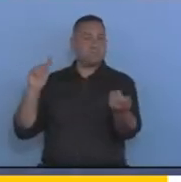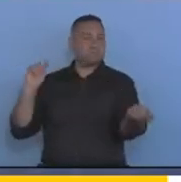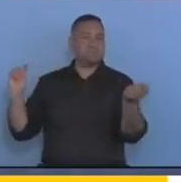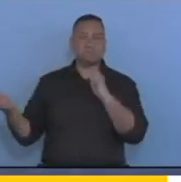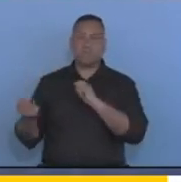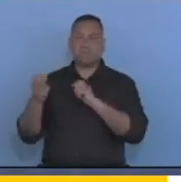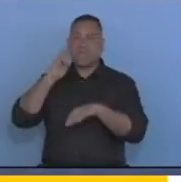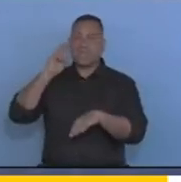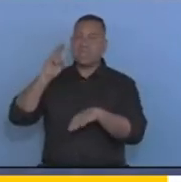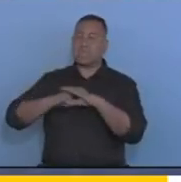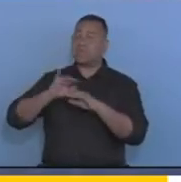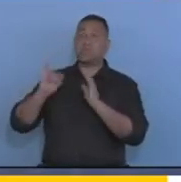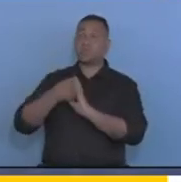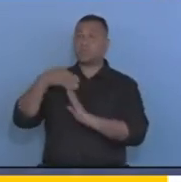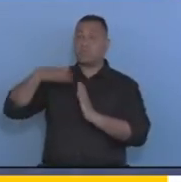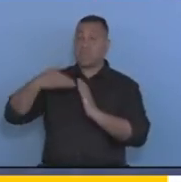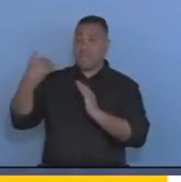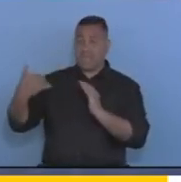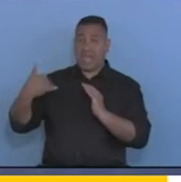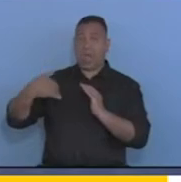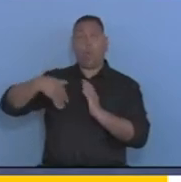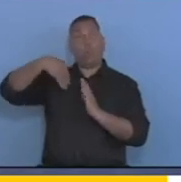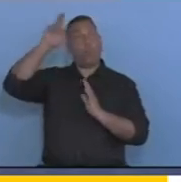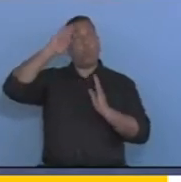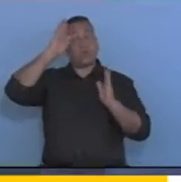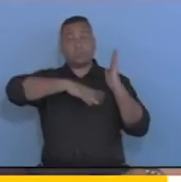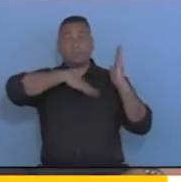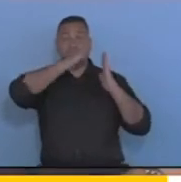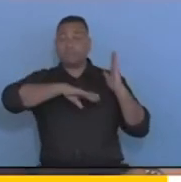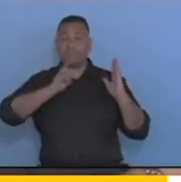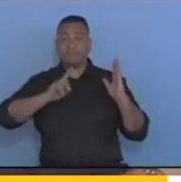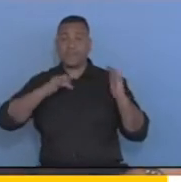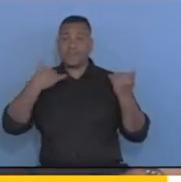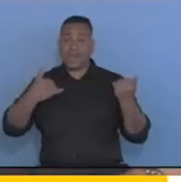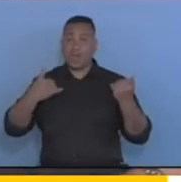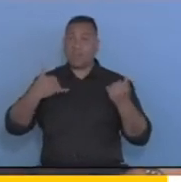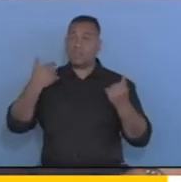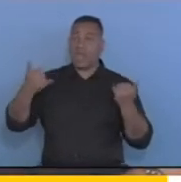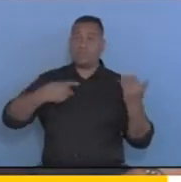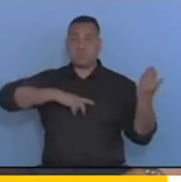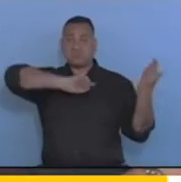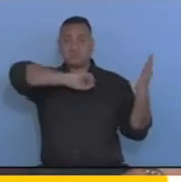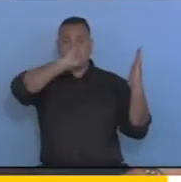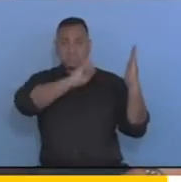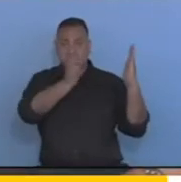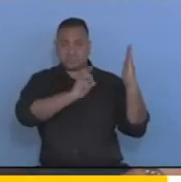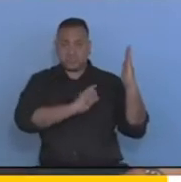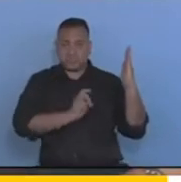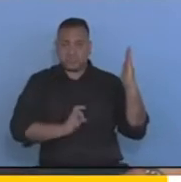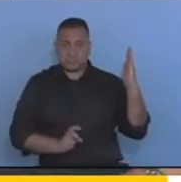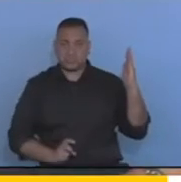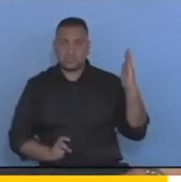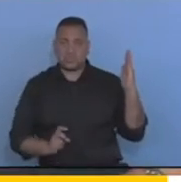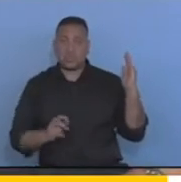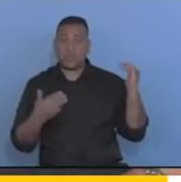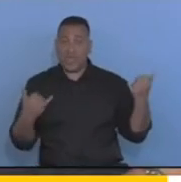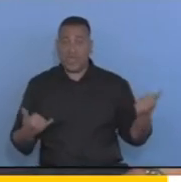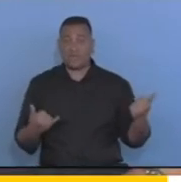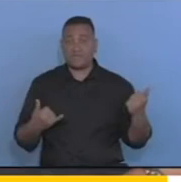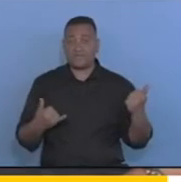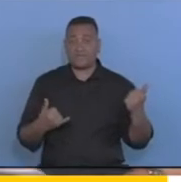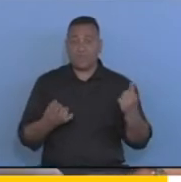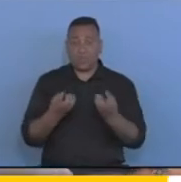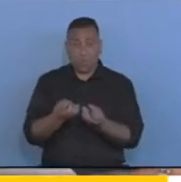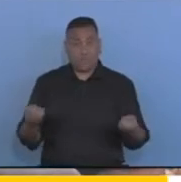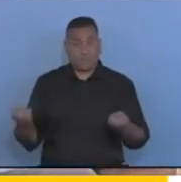the walls and, you know, with a brush and a roller. Nowadays people are starting to spray, so we have our equipment already, so we're ready